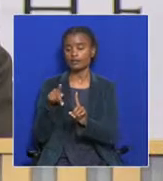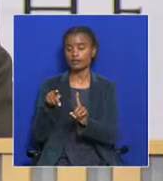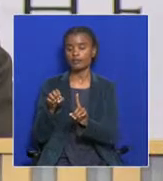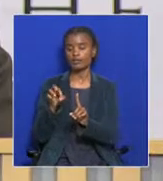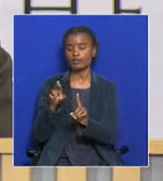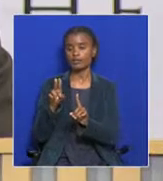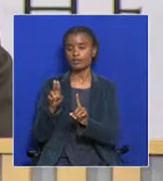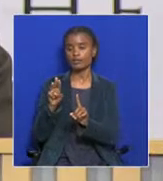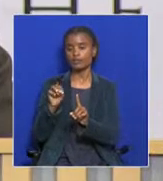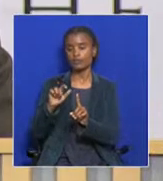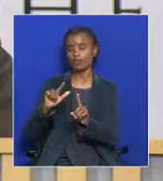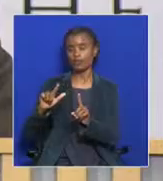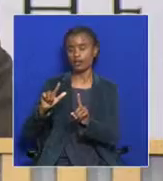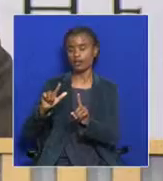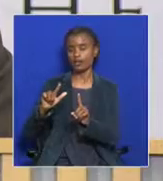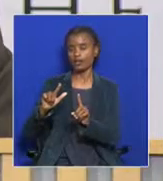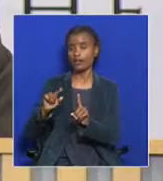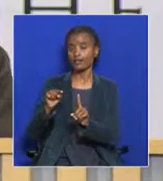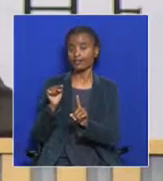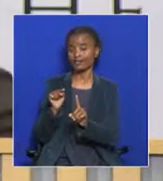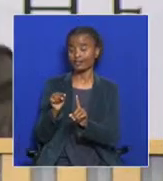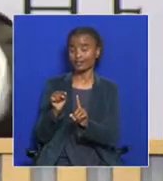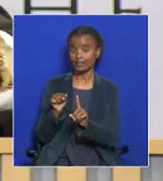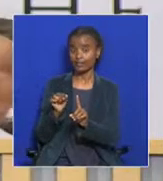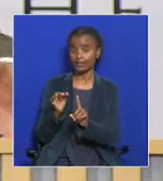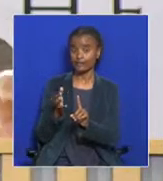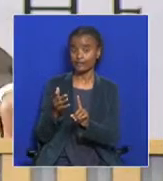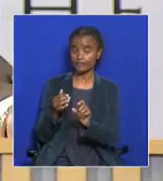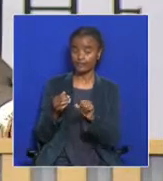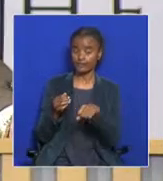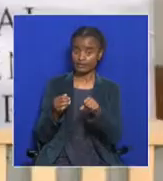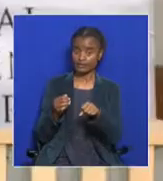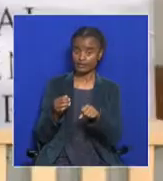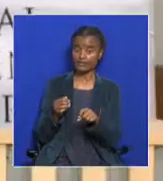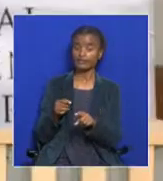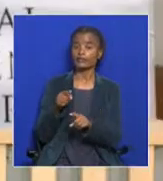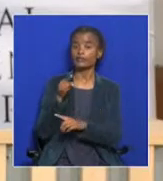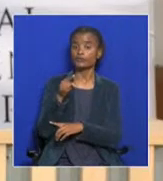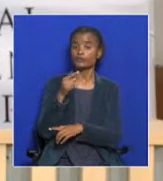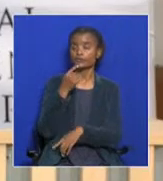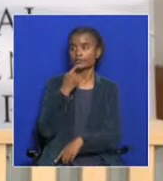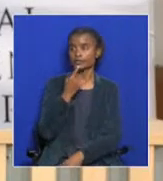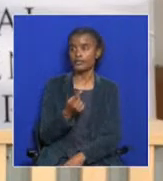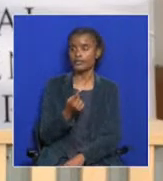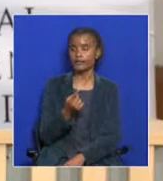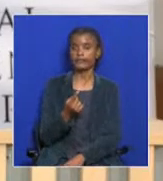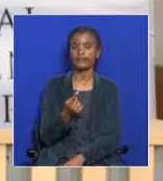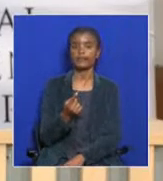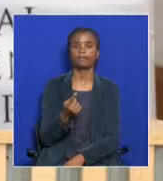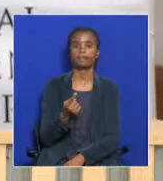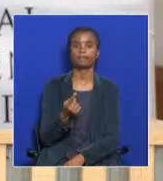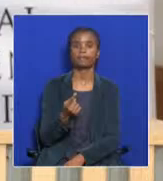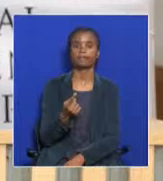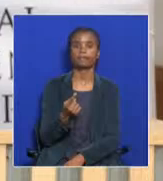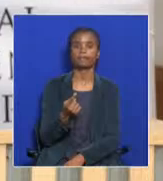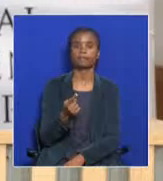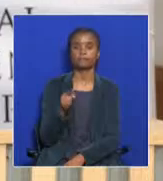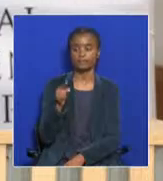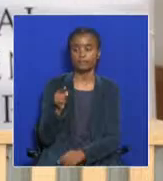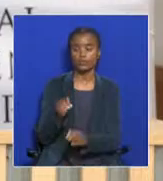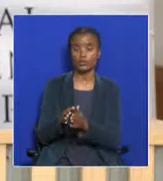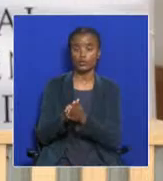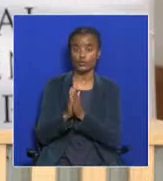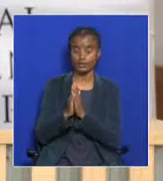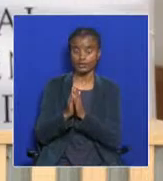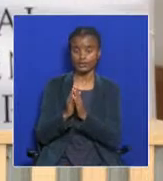Warrant Officer Perumal. Yes. You insist that you requested storage space and he denied you